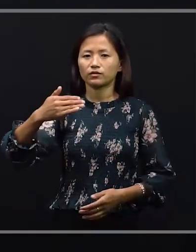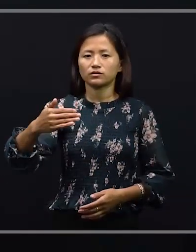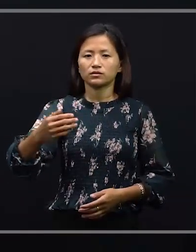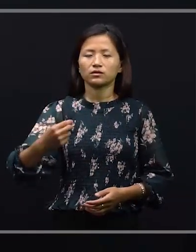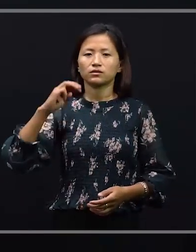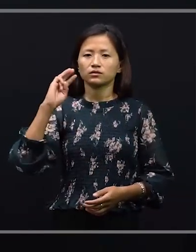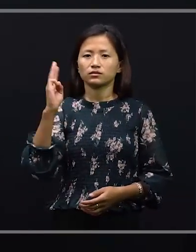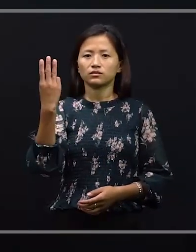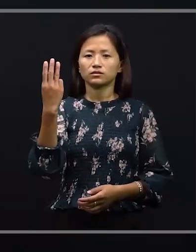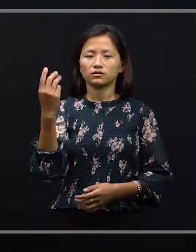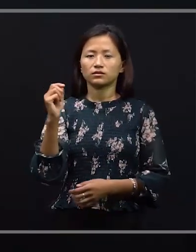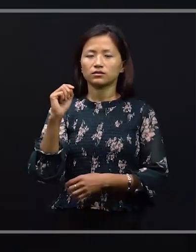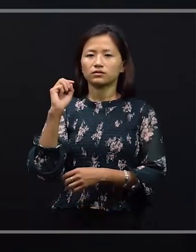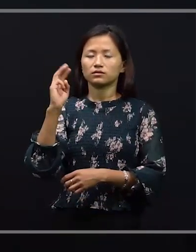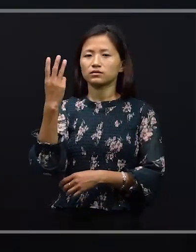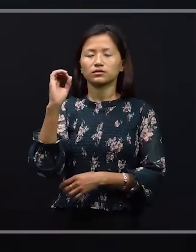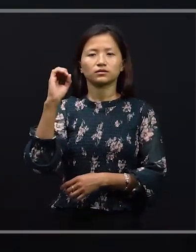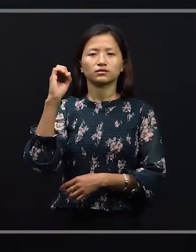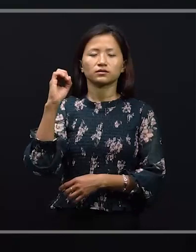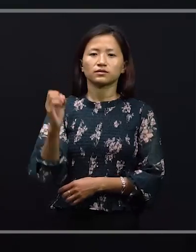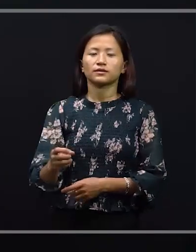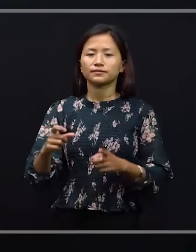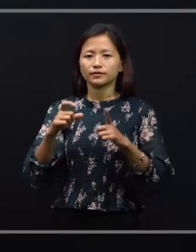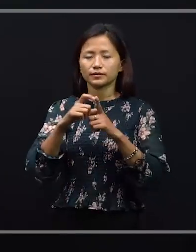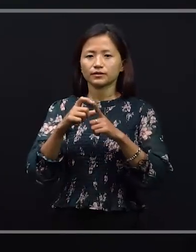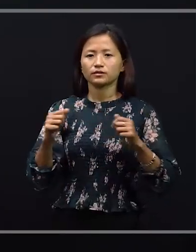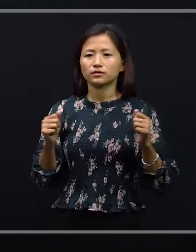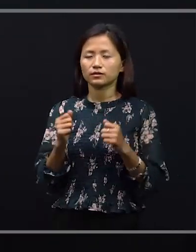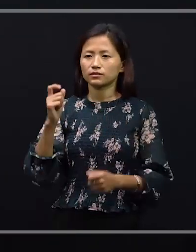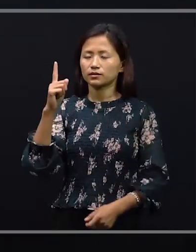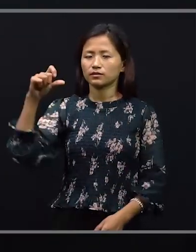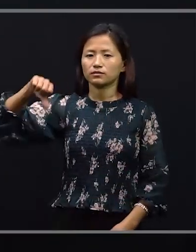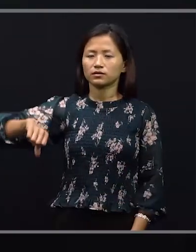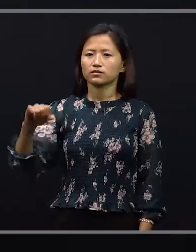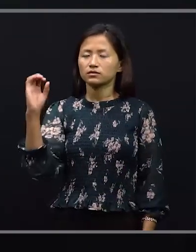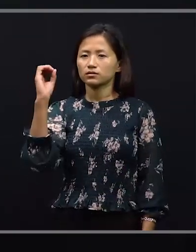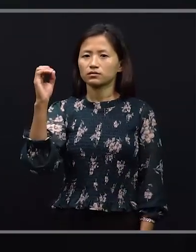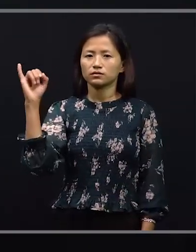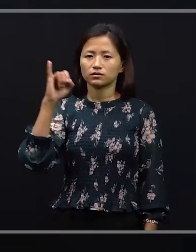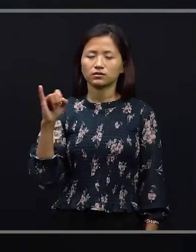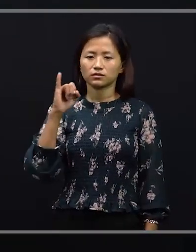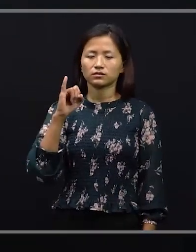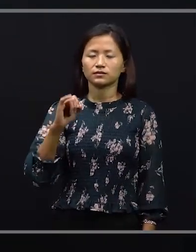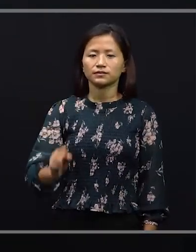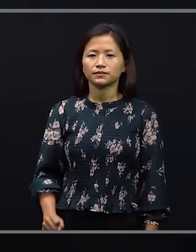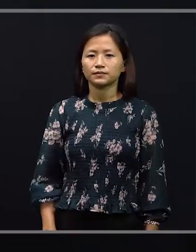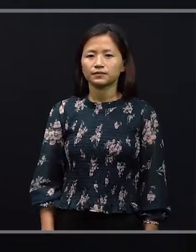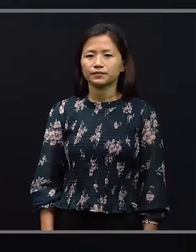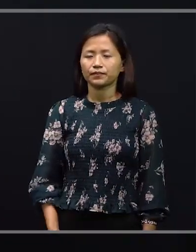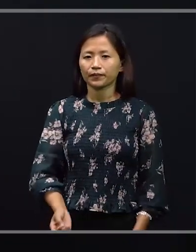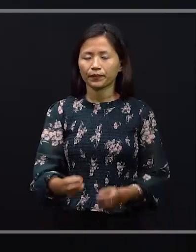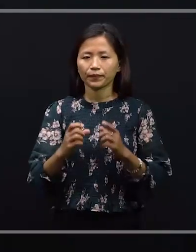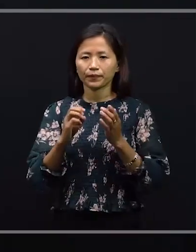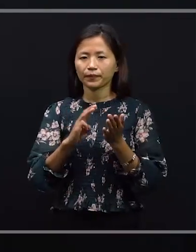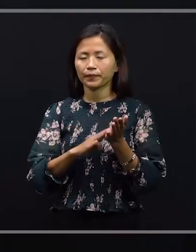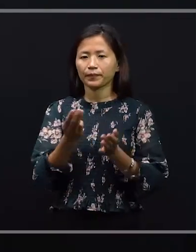on 30th December, okay, 1906. So on 30th December 1906, the